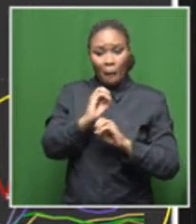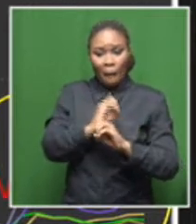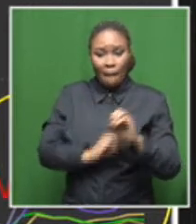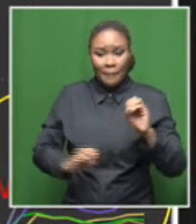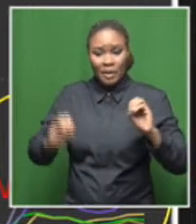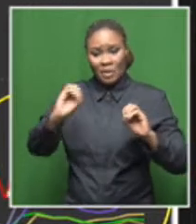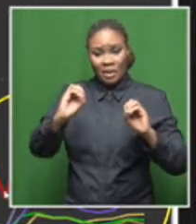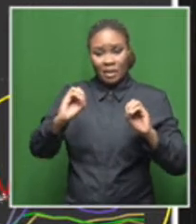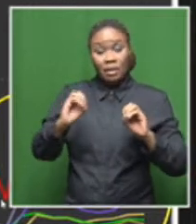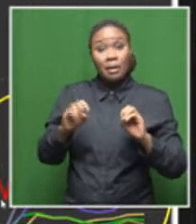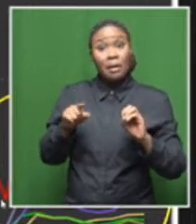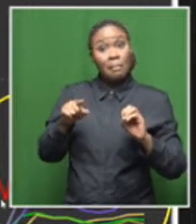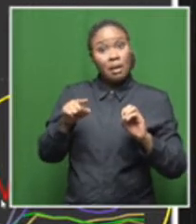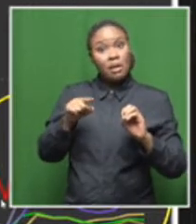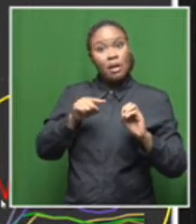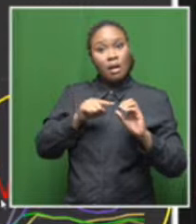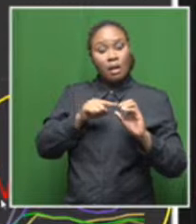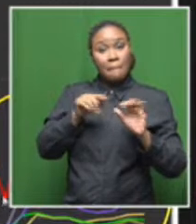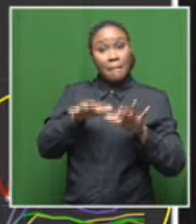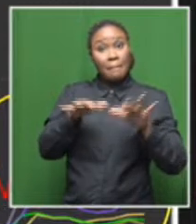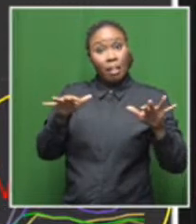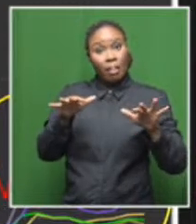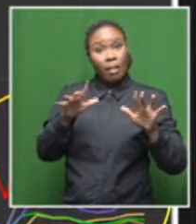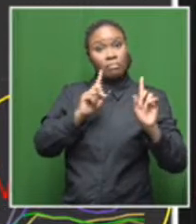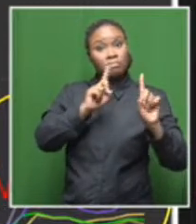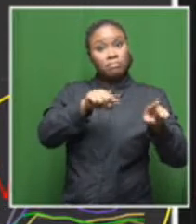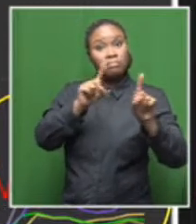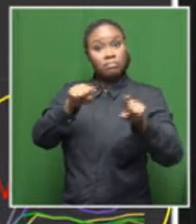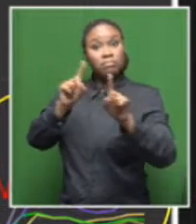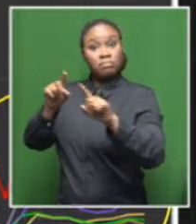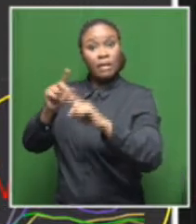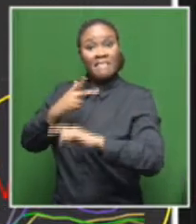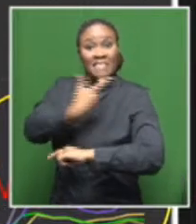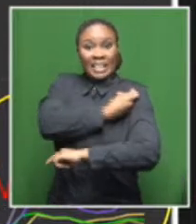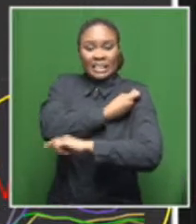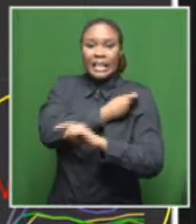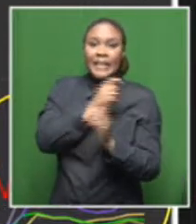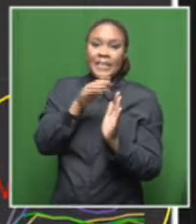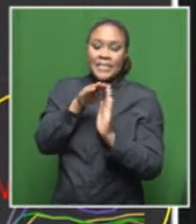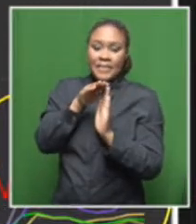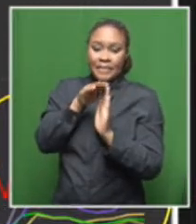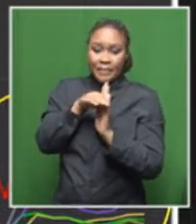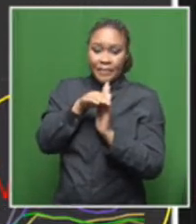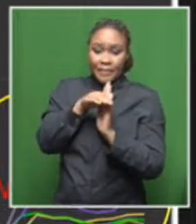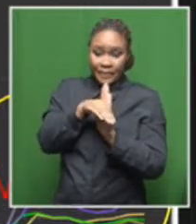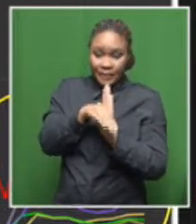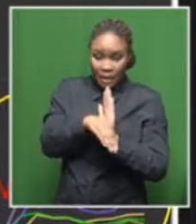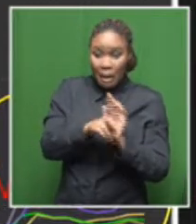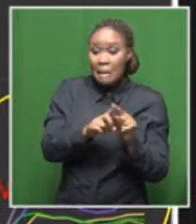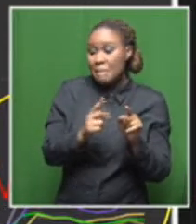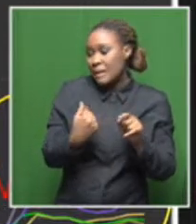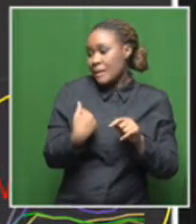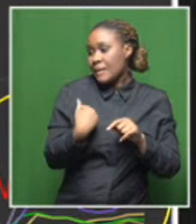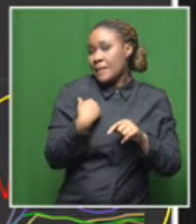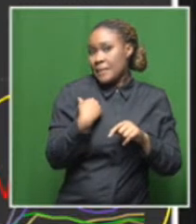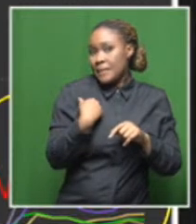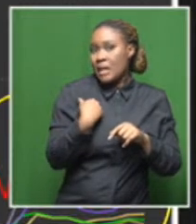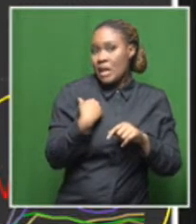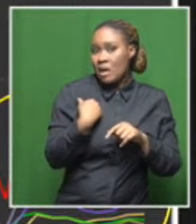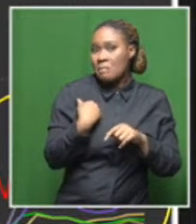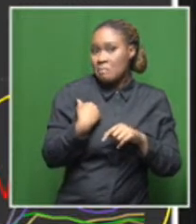very worrying decrease in vaccination. But it has picked up substantially in the last couple of weeks. And with